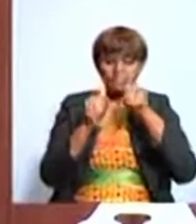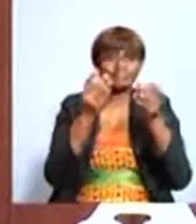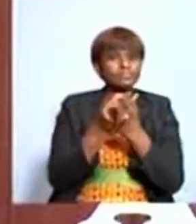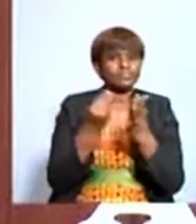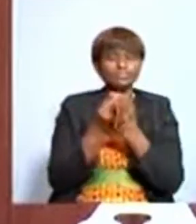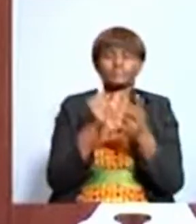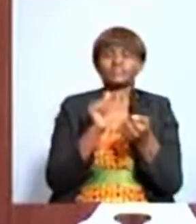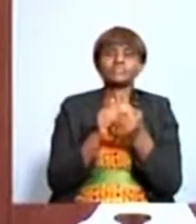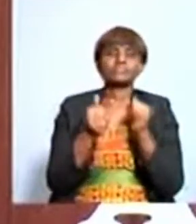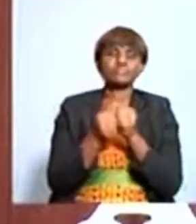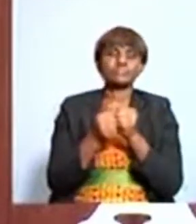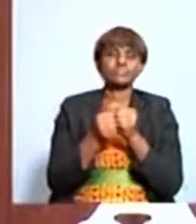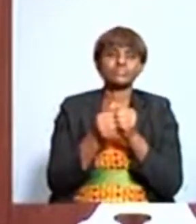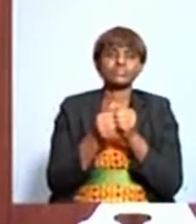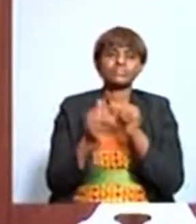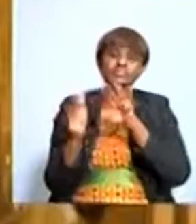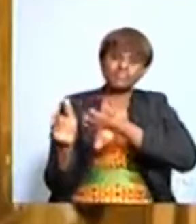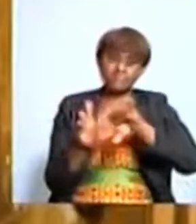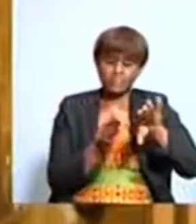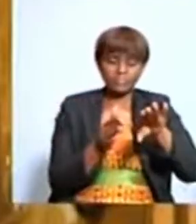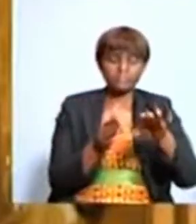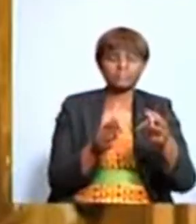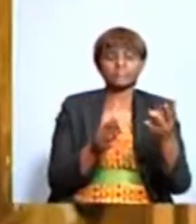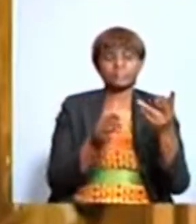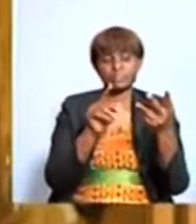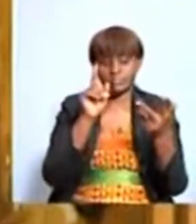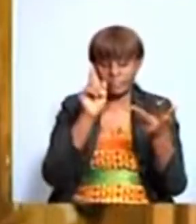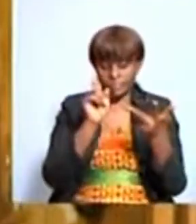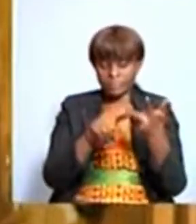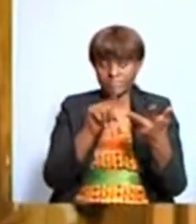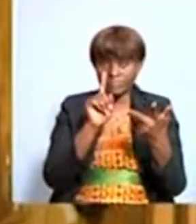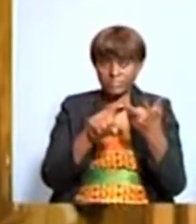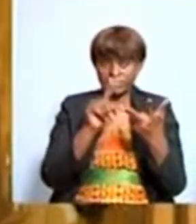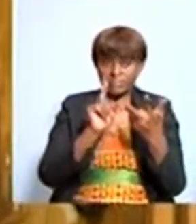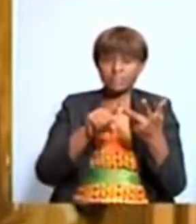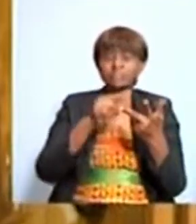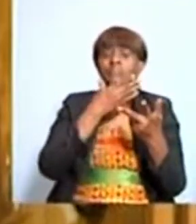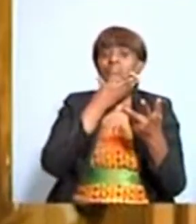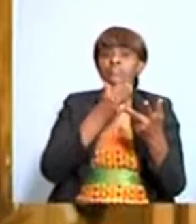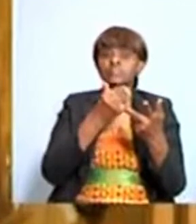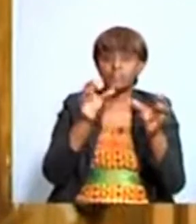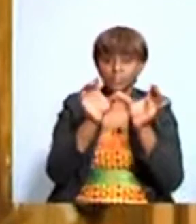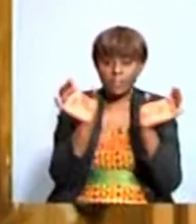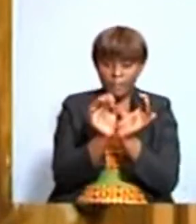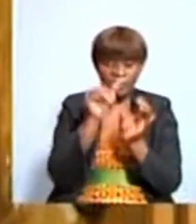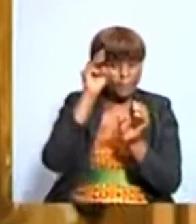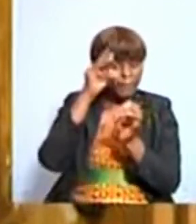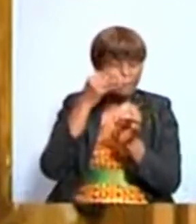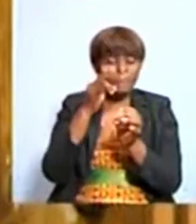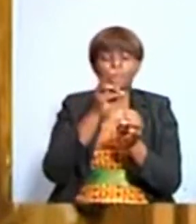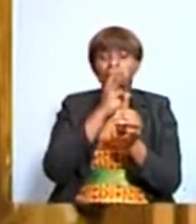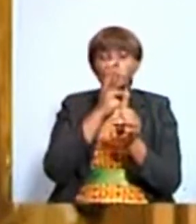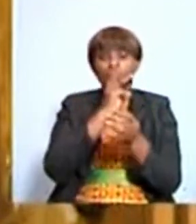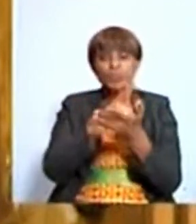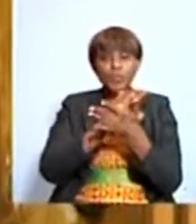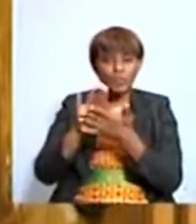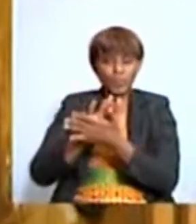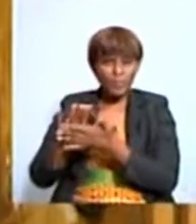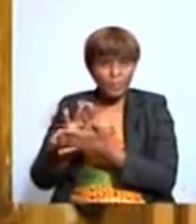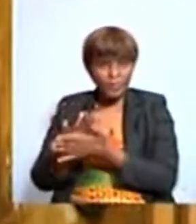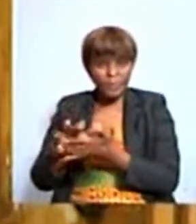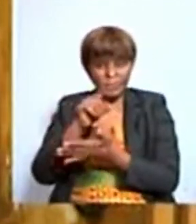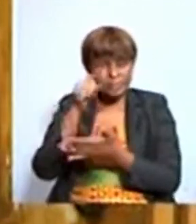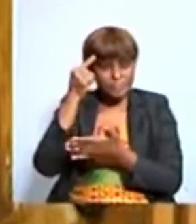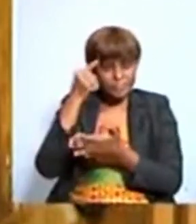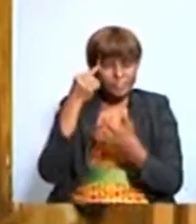financial constraints. Mr. Shakafusa of Mandevu constituency did ask the Minister of Water Development and Sanitation whether the